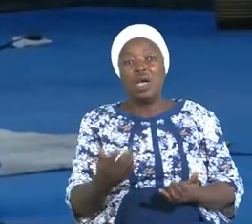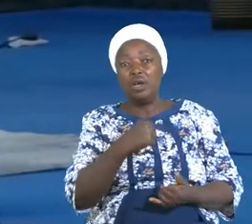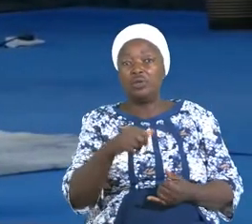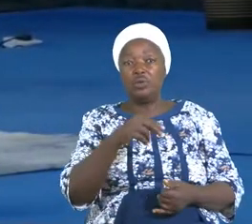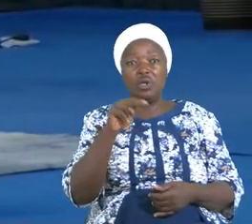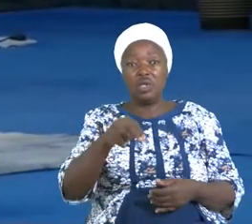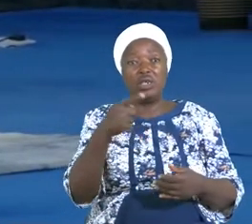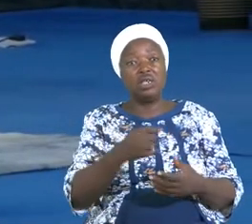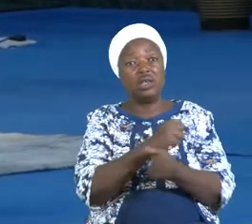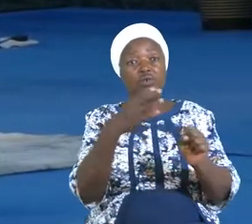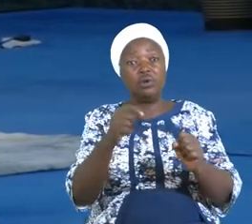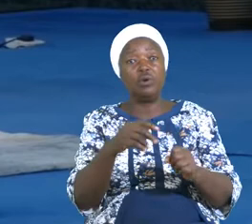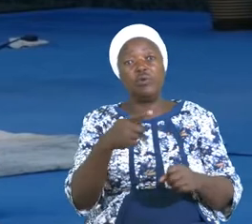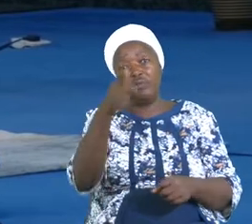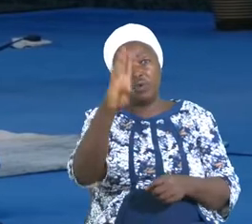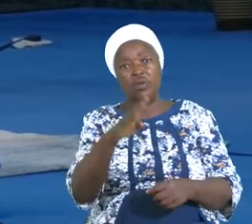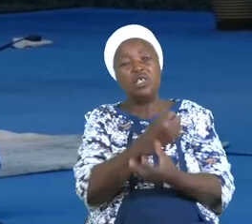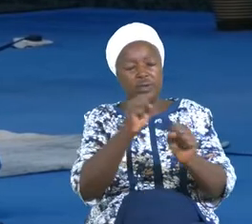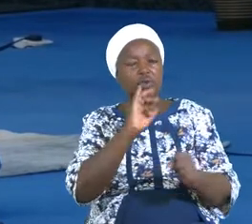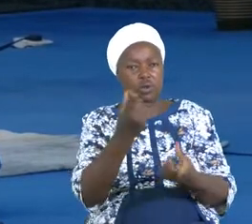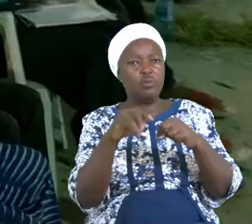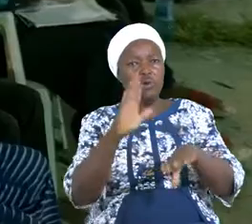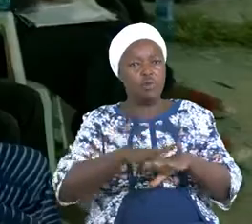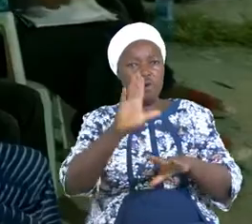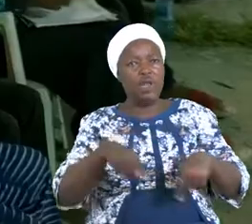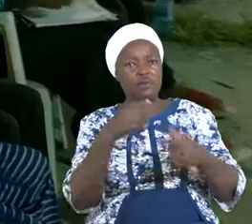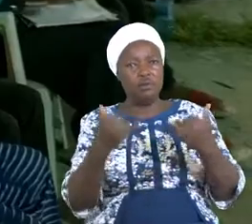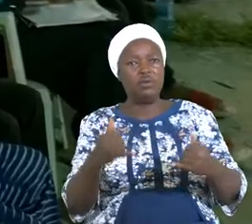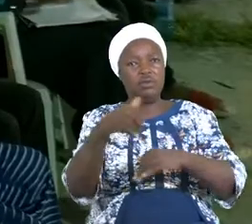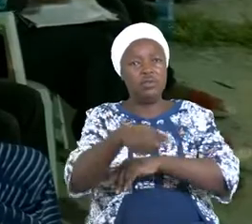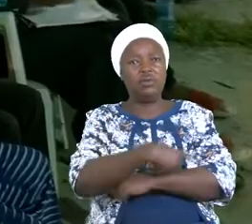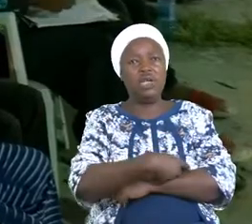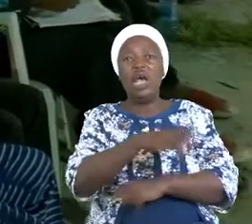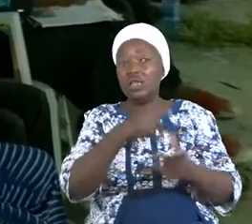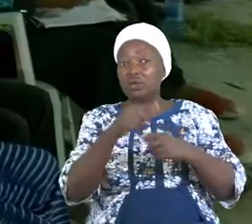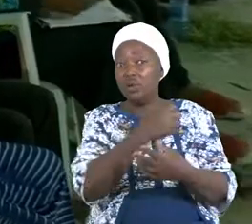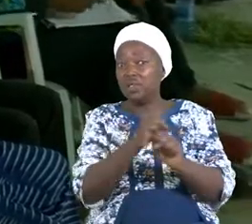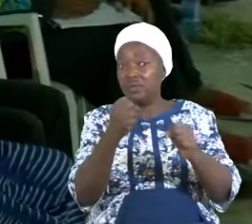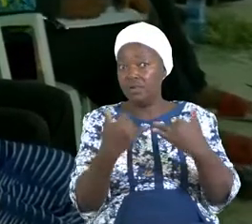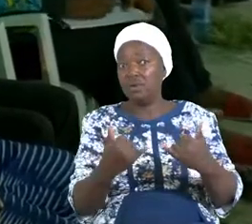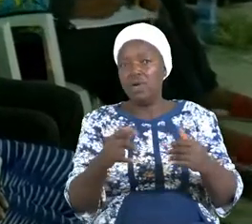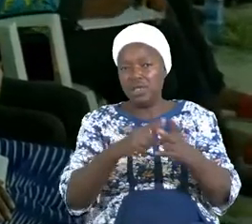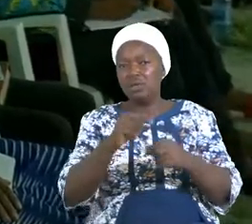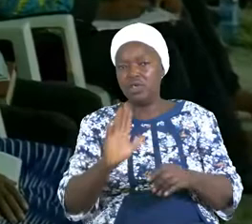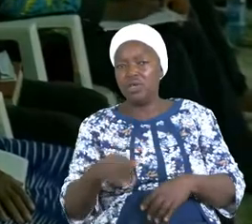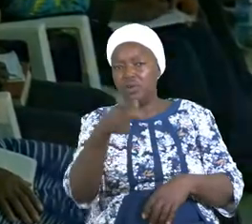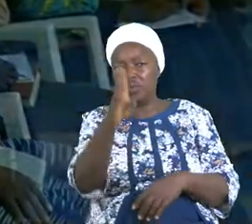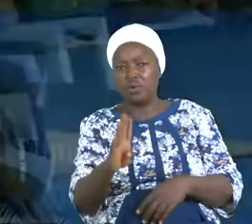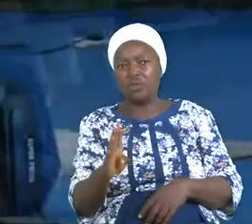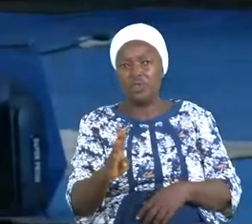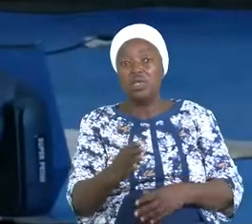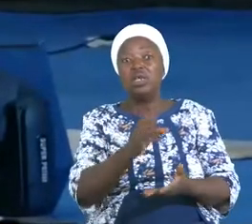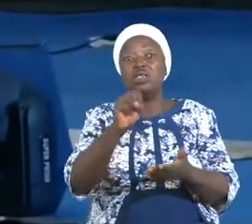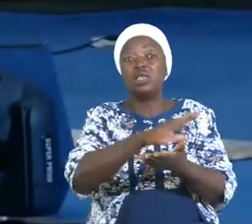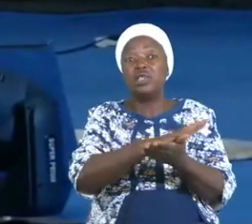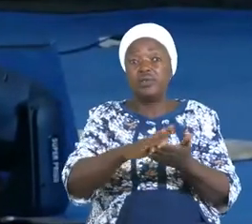God, salvation is coming to you today. You are saved already. You are a child of God.